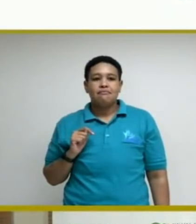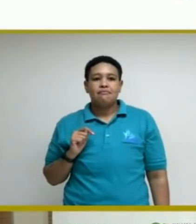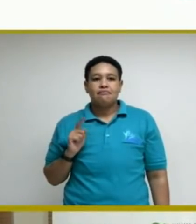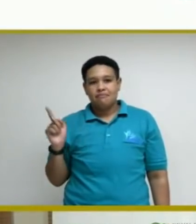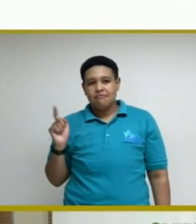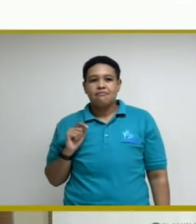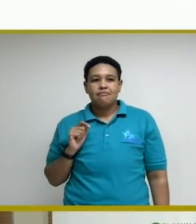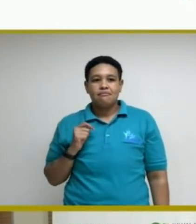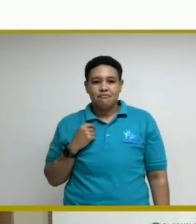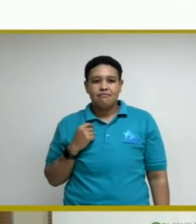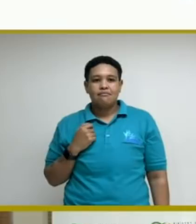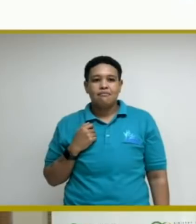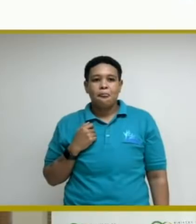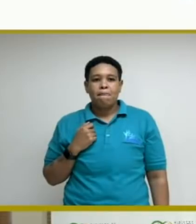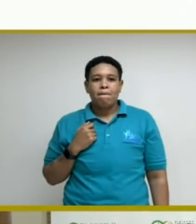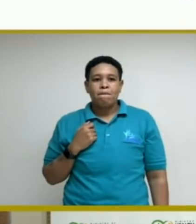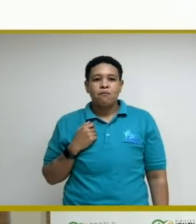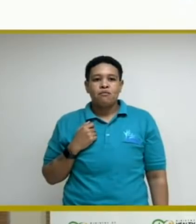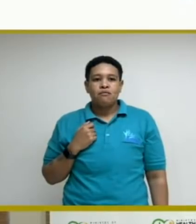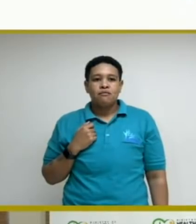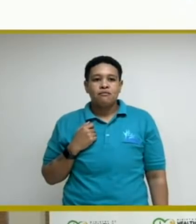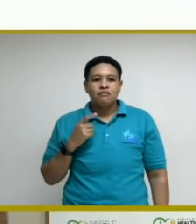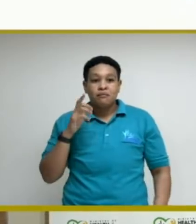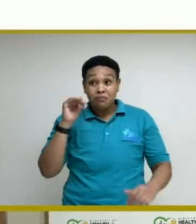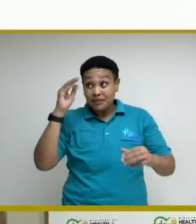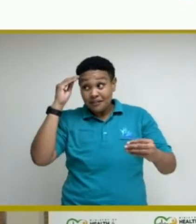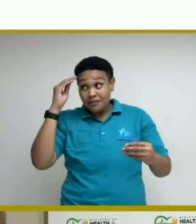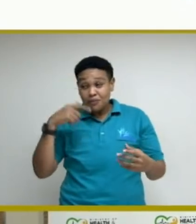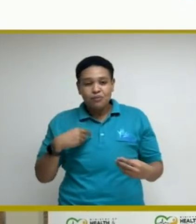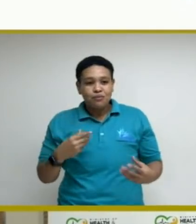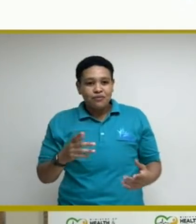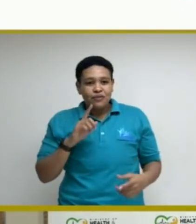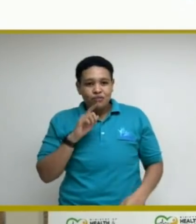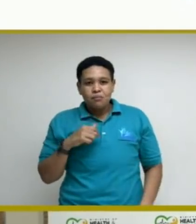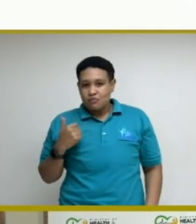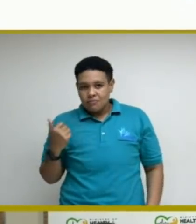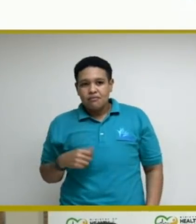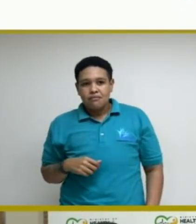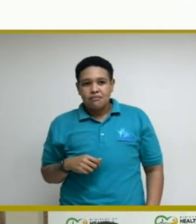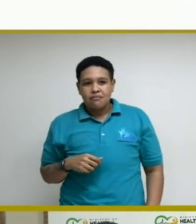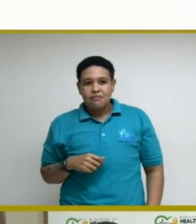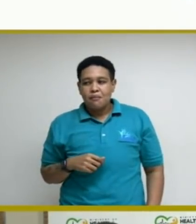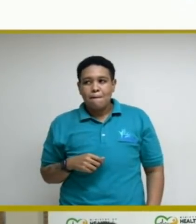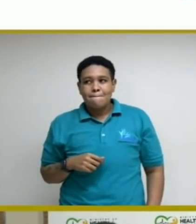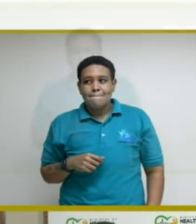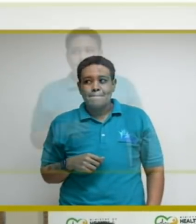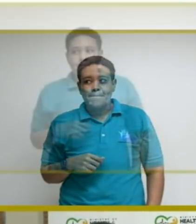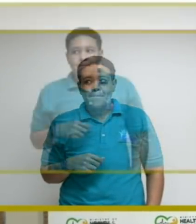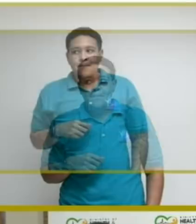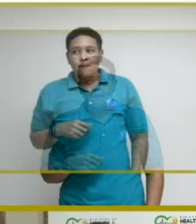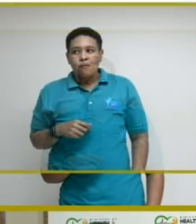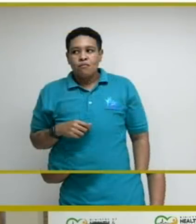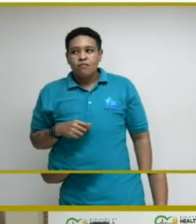to provide a report on the financial status. The